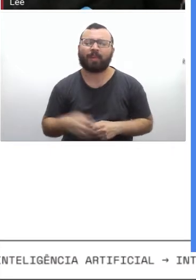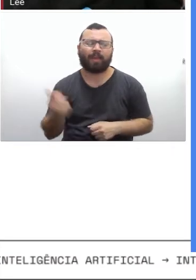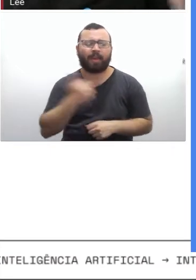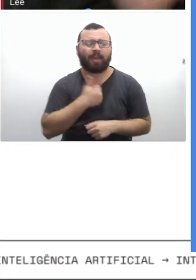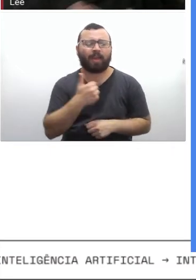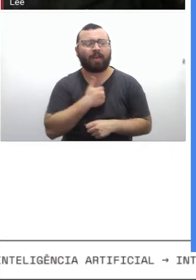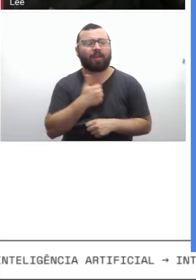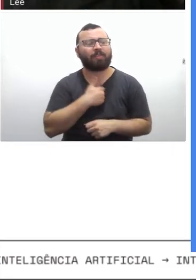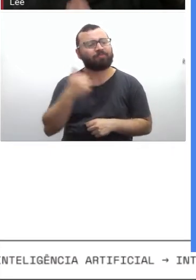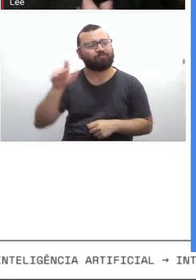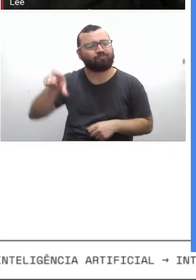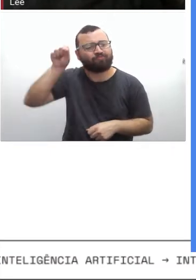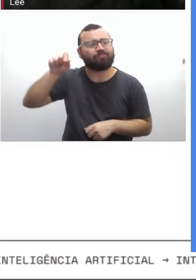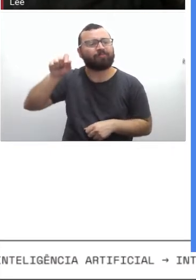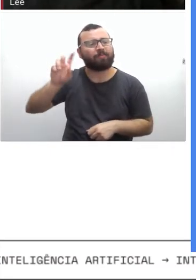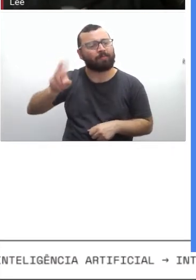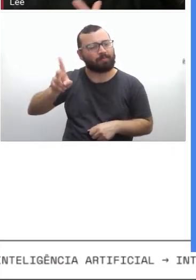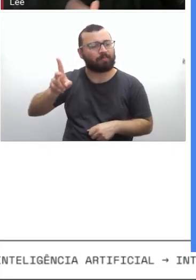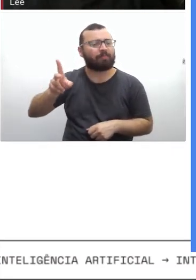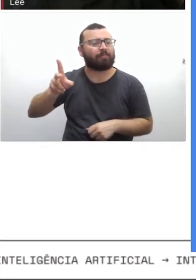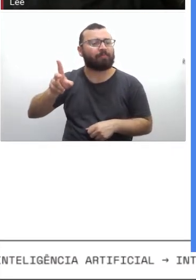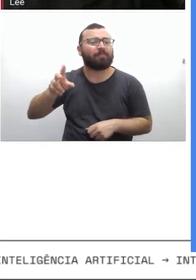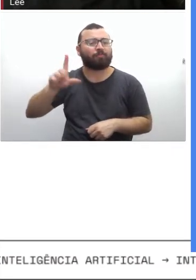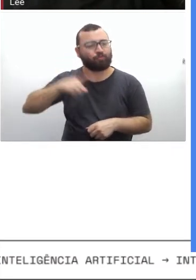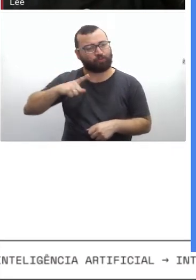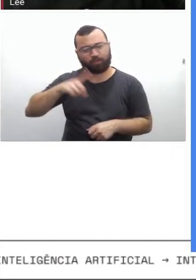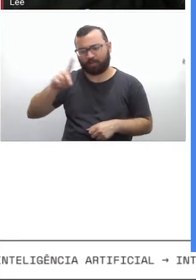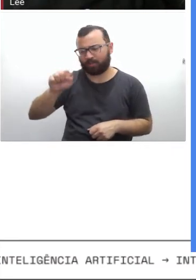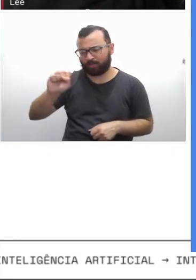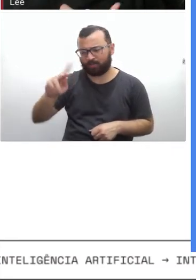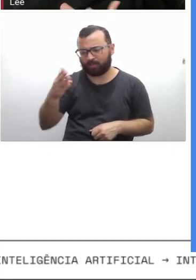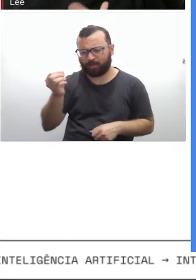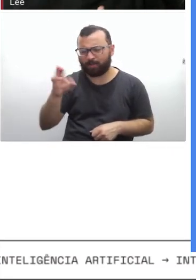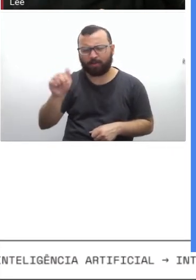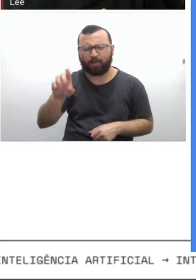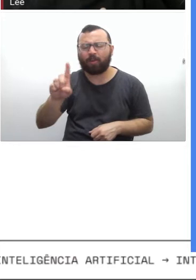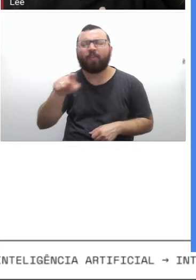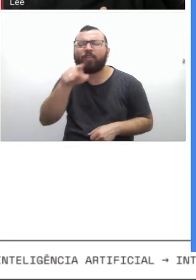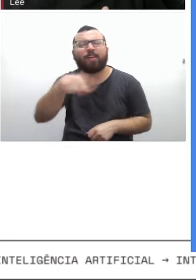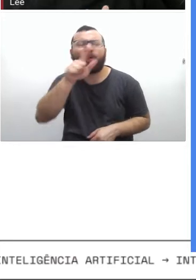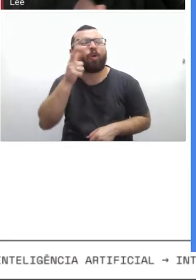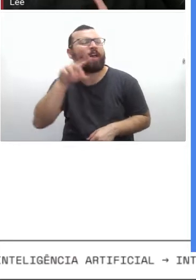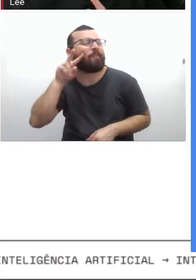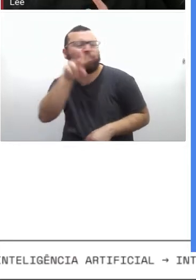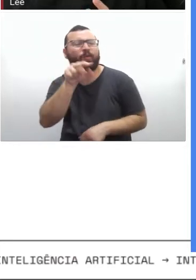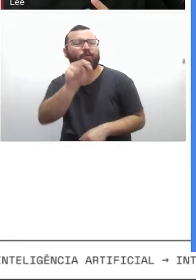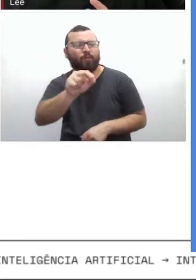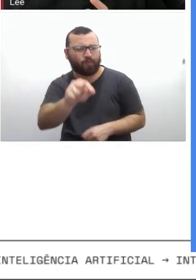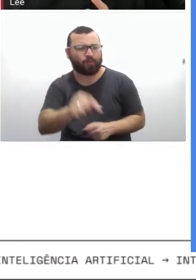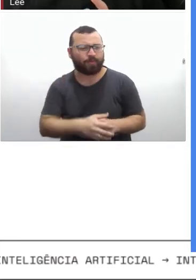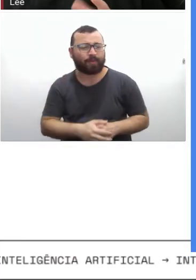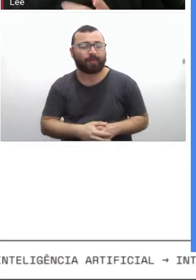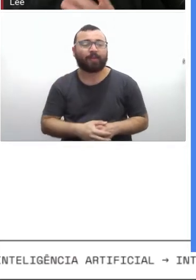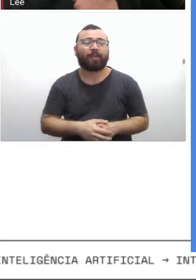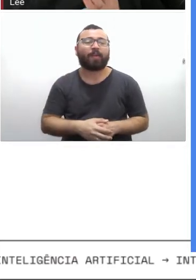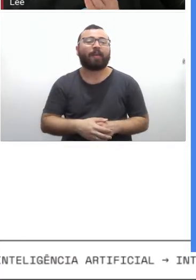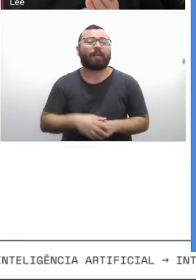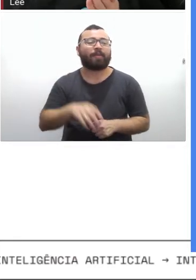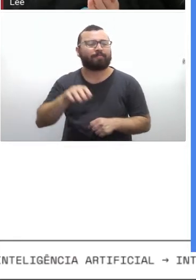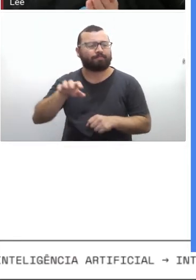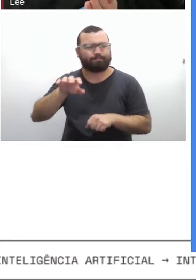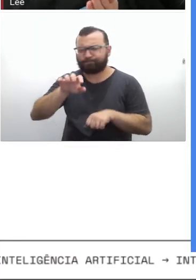just designed my own HTML page with a dashboard. And what you can see in this dashboard is that I, over time, collected